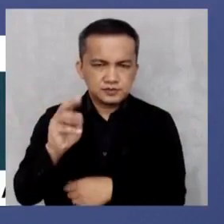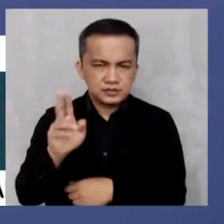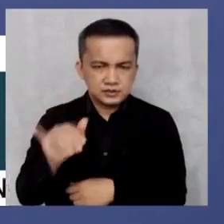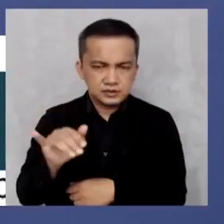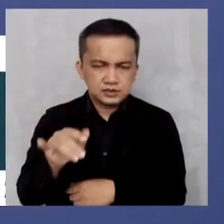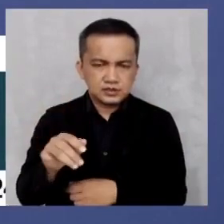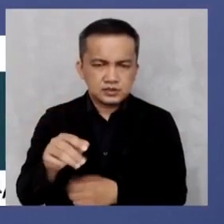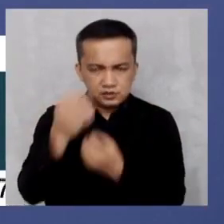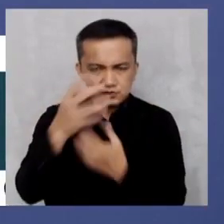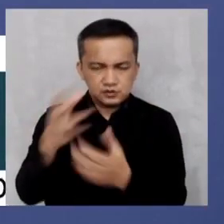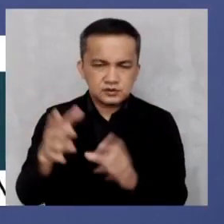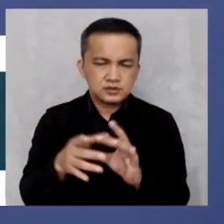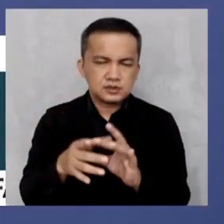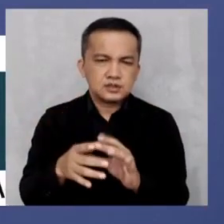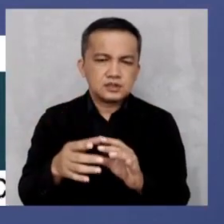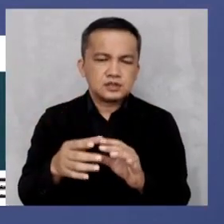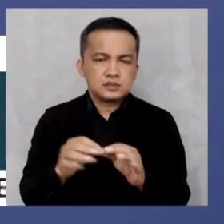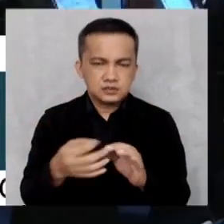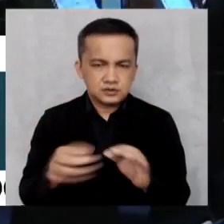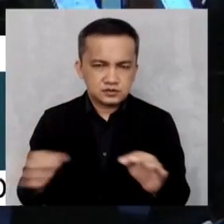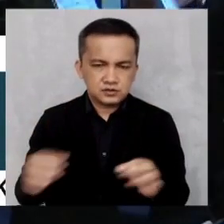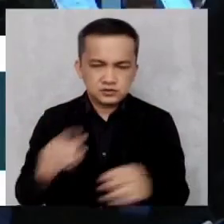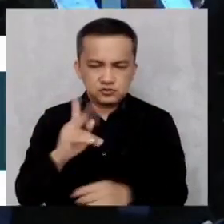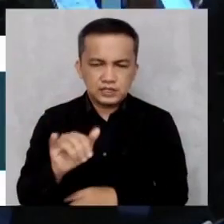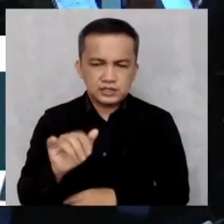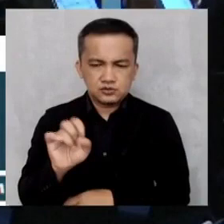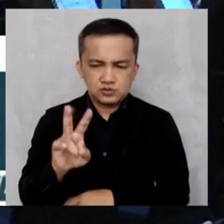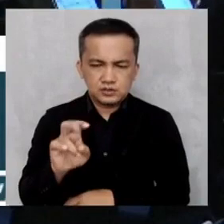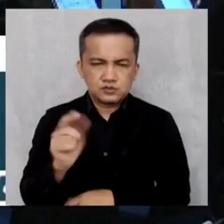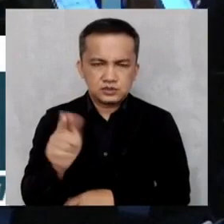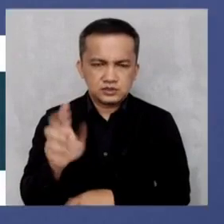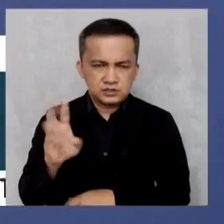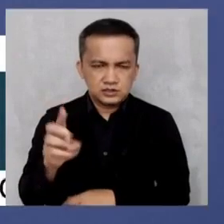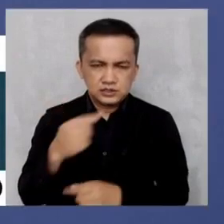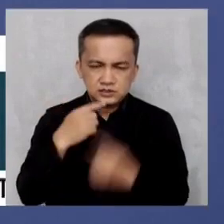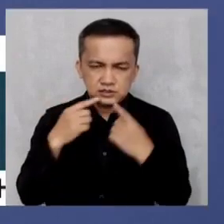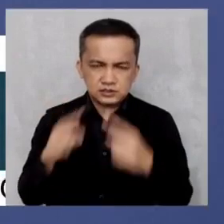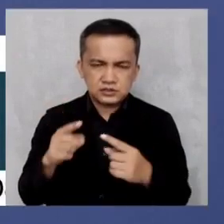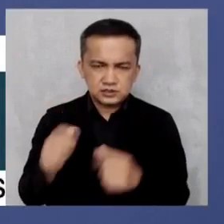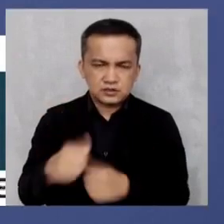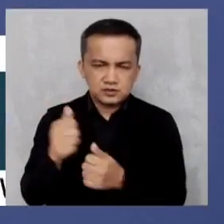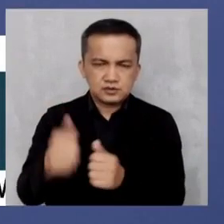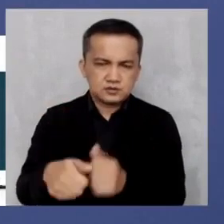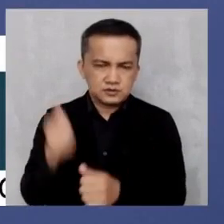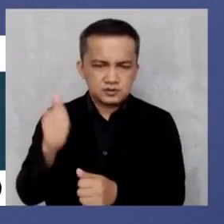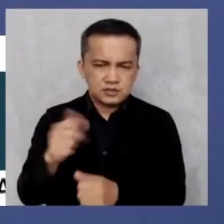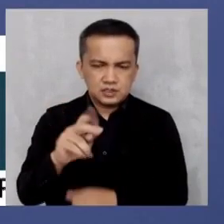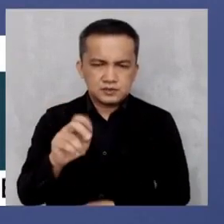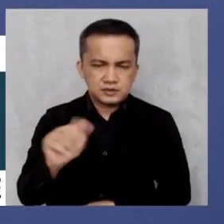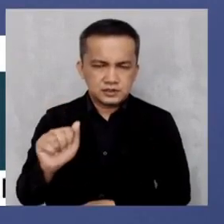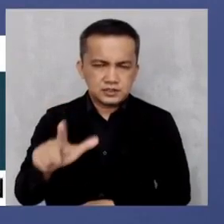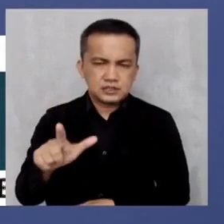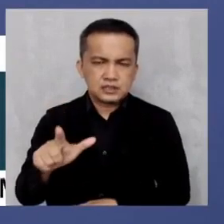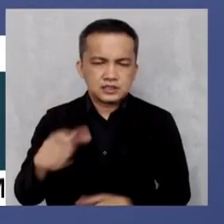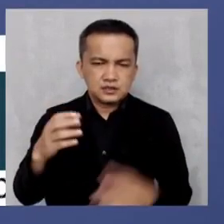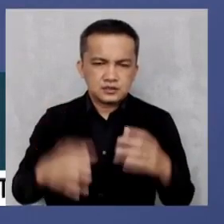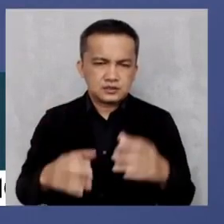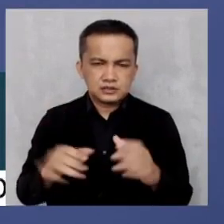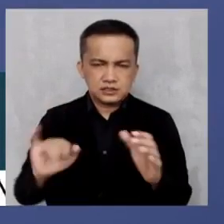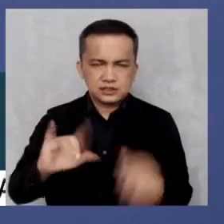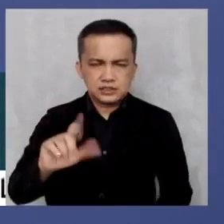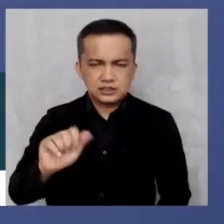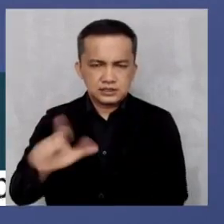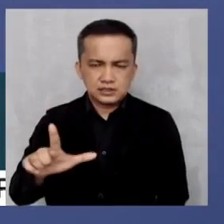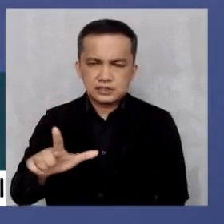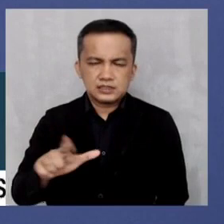this on July 12 of 2016, stating that the so-called award rendered by the arbitral tribunal is illegal and